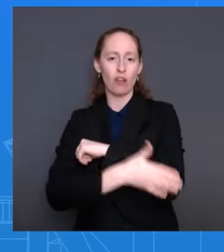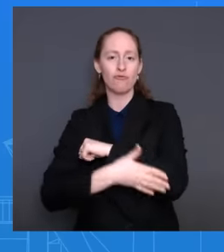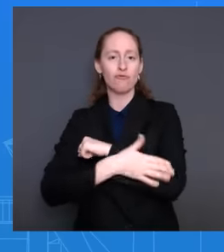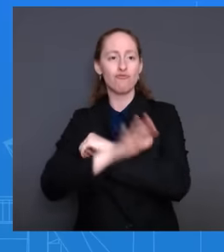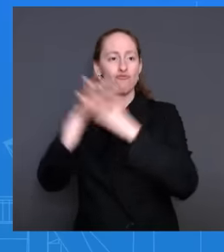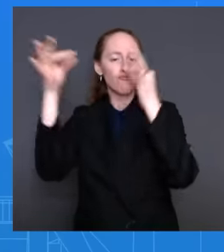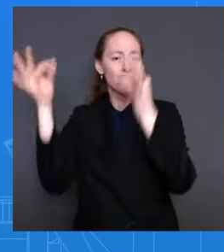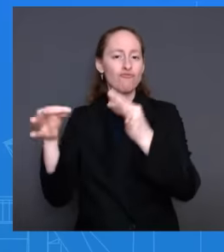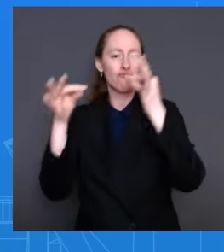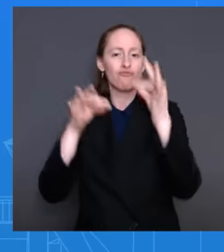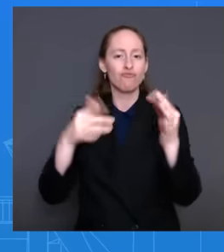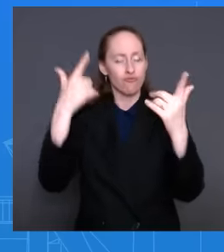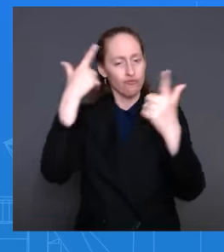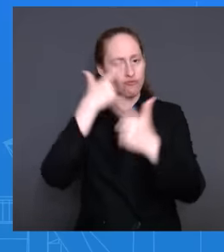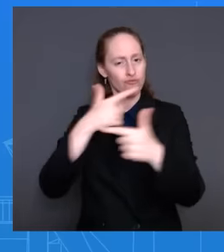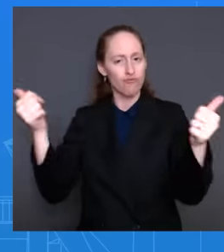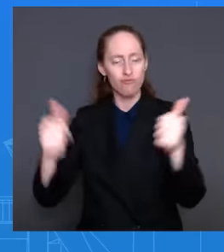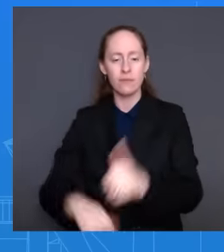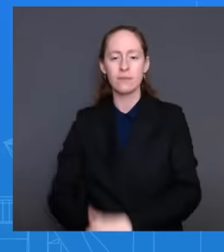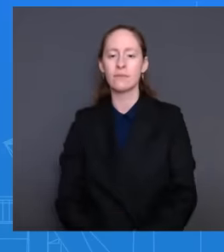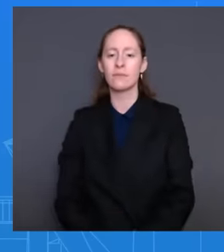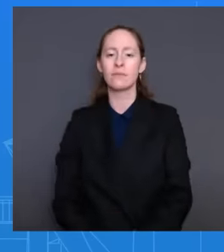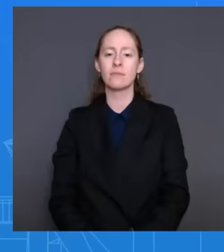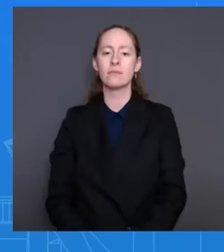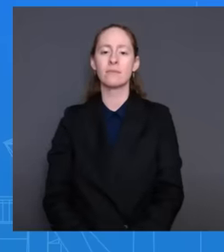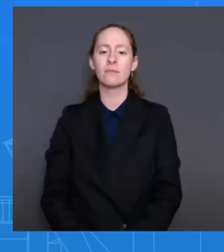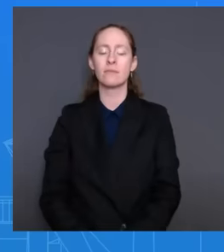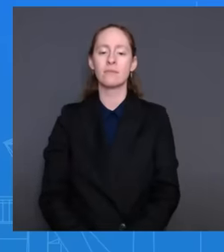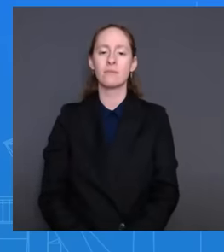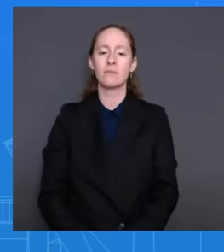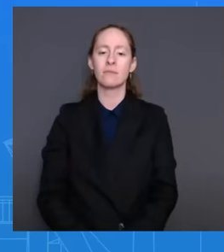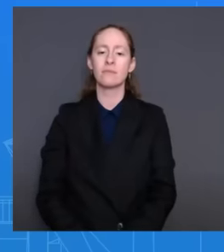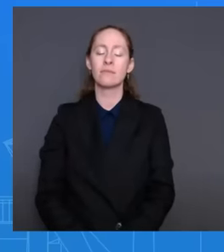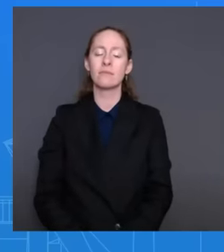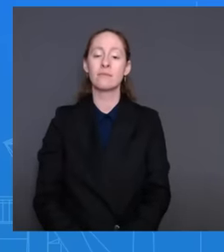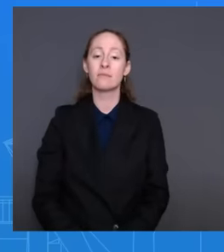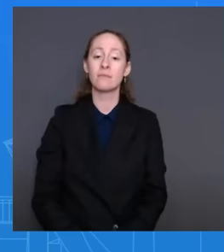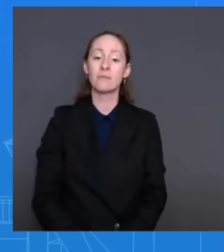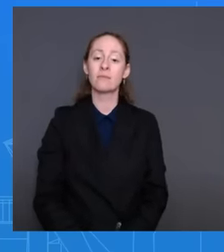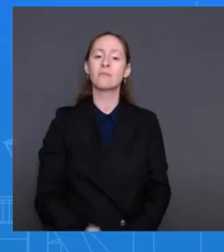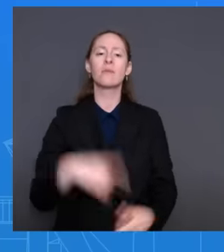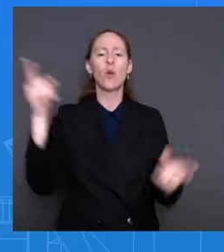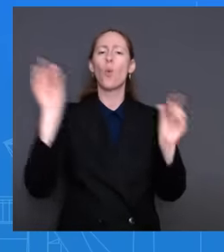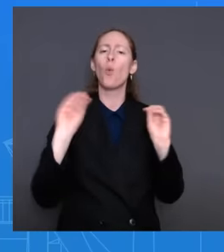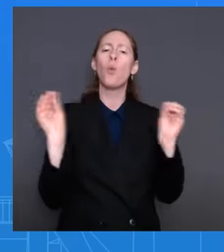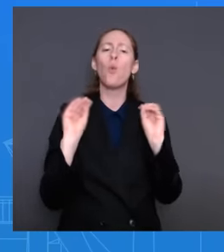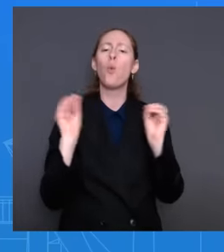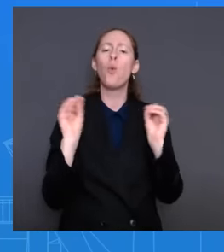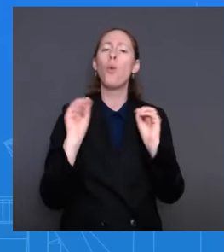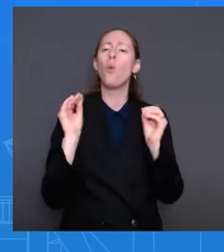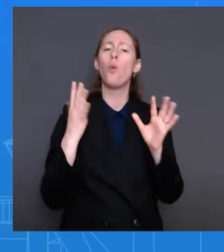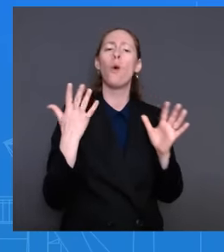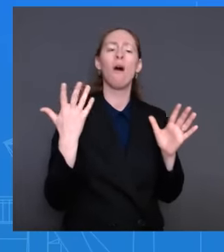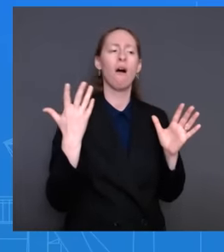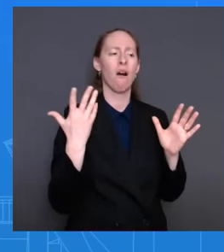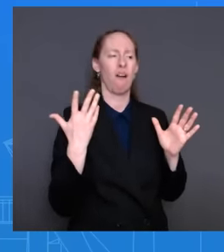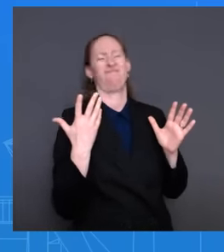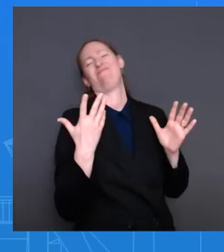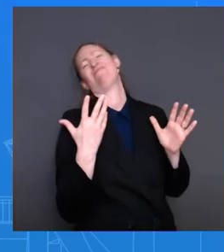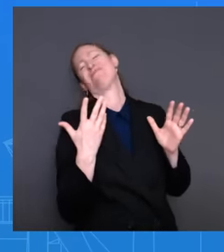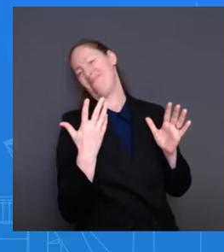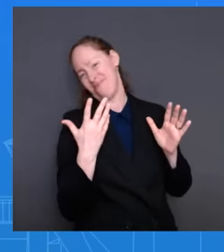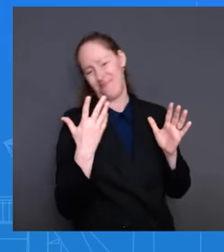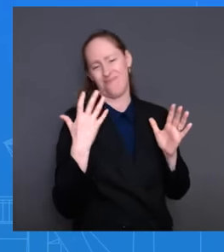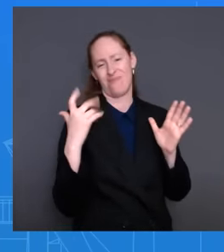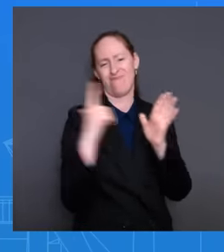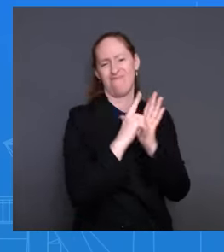He supports a ban on sale of assault weapons and high-capacity magazines, and expanded background checks to keep guns